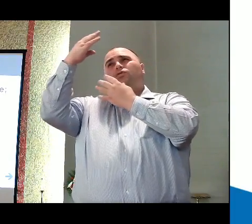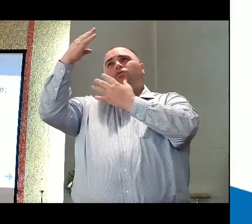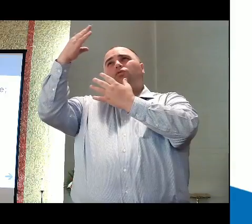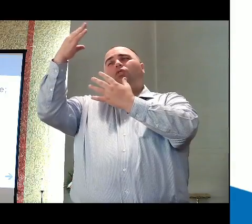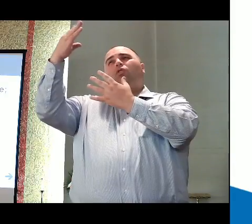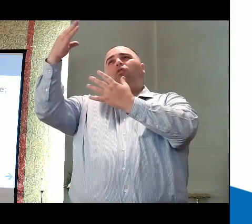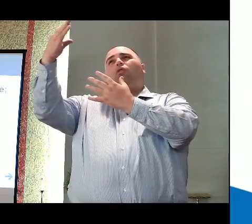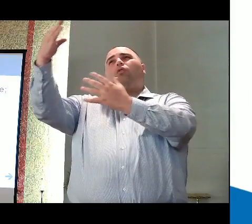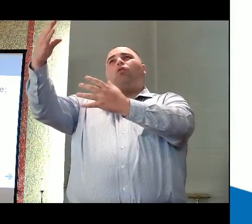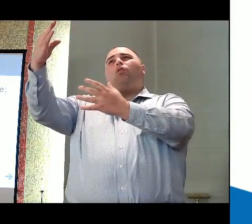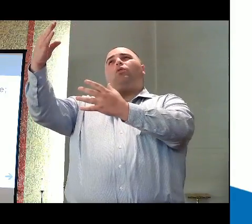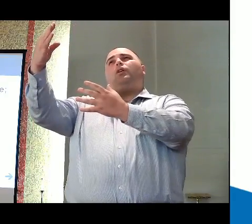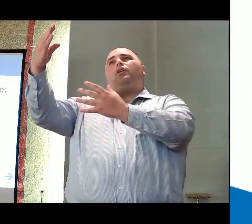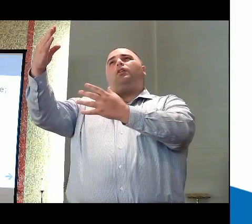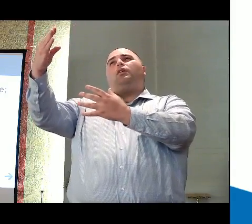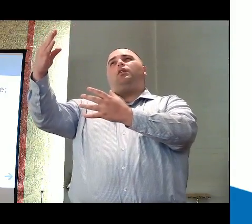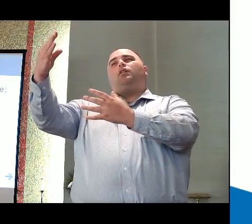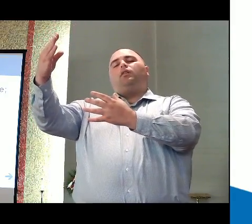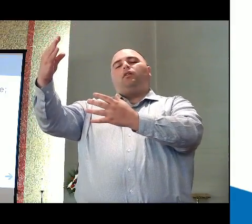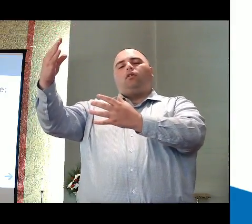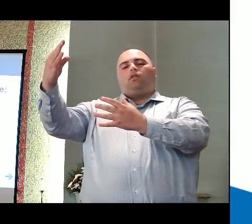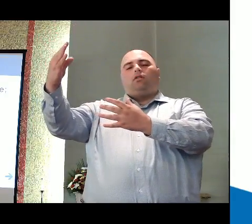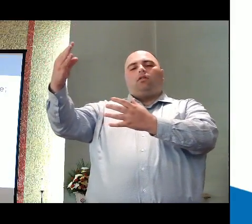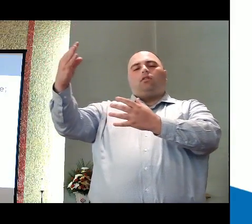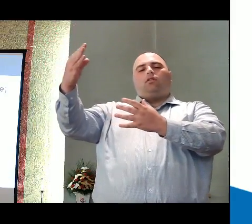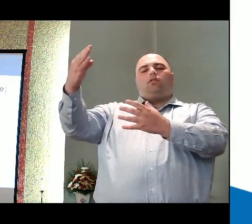do your